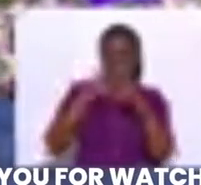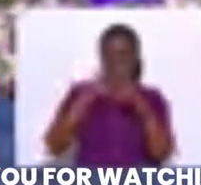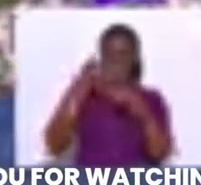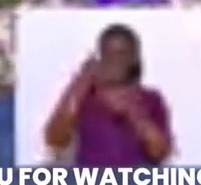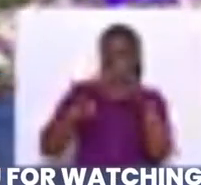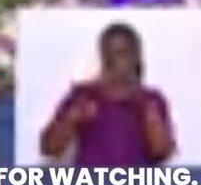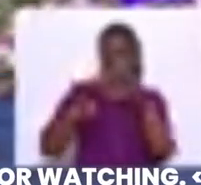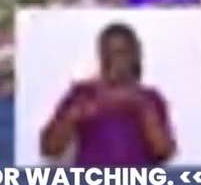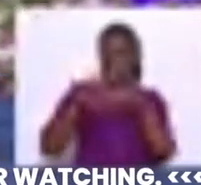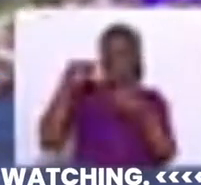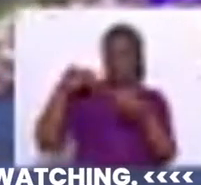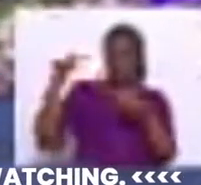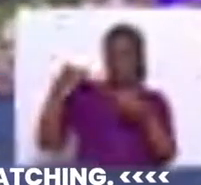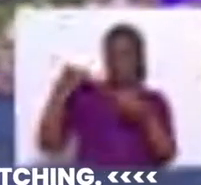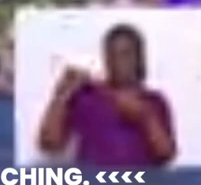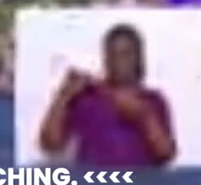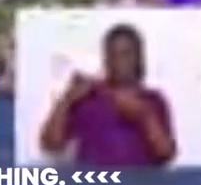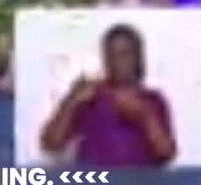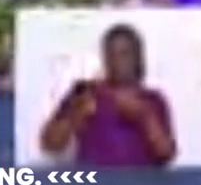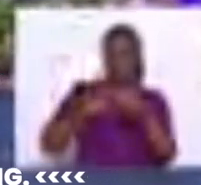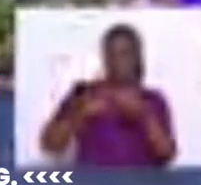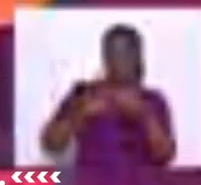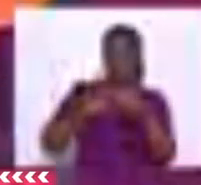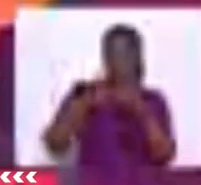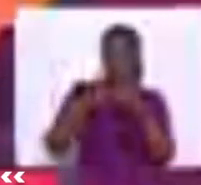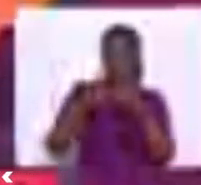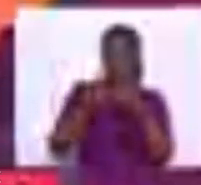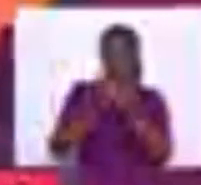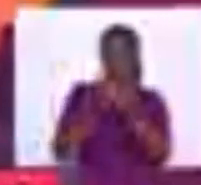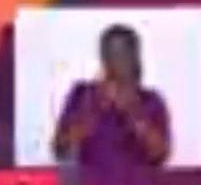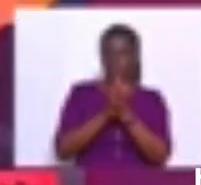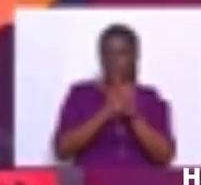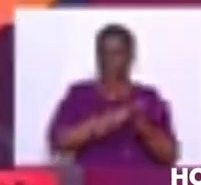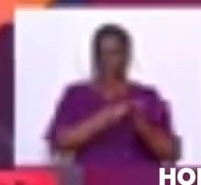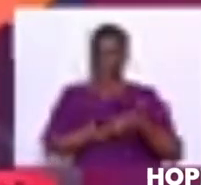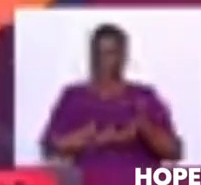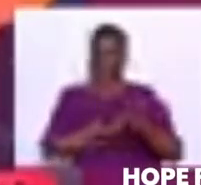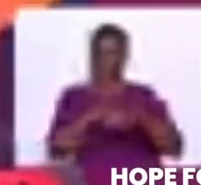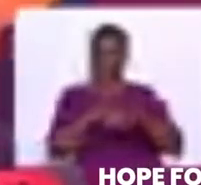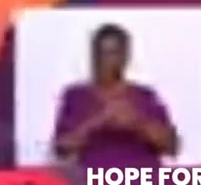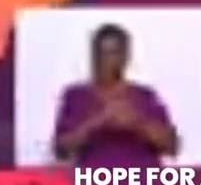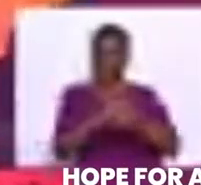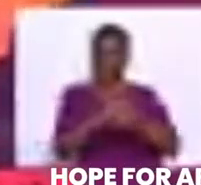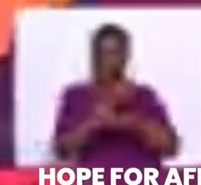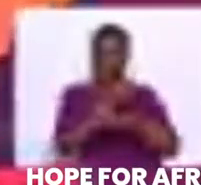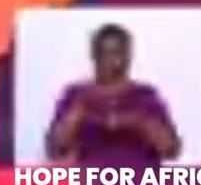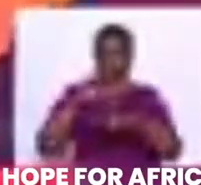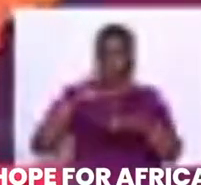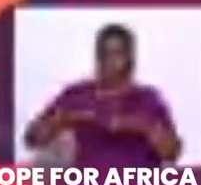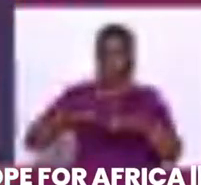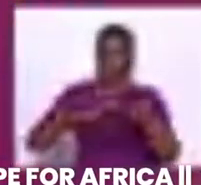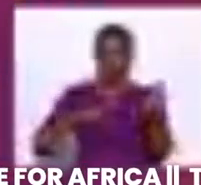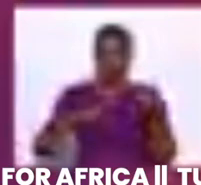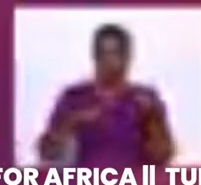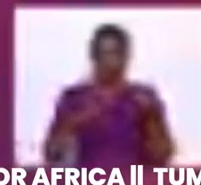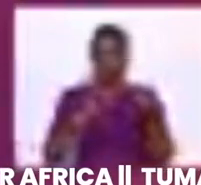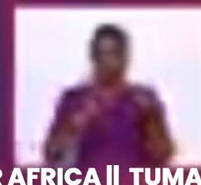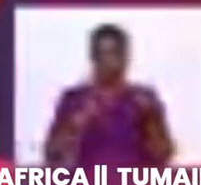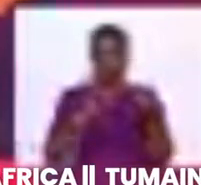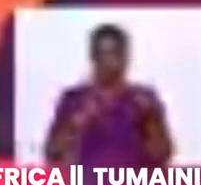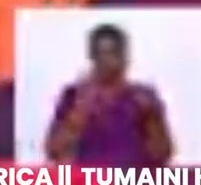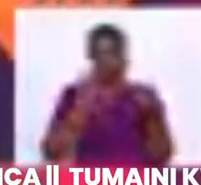with her diagnosis of breast cancer. She came to me and she said, "Dr. Chidi, I've got breast cancer,